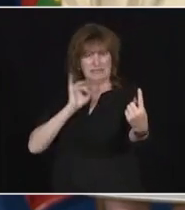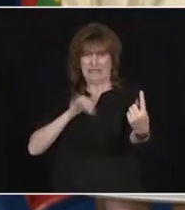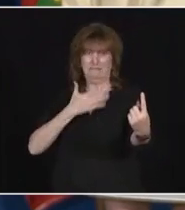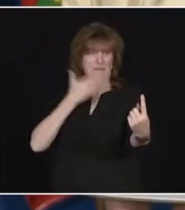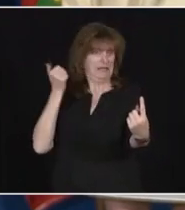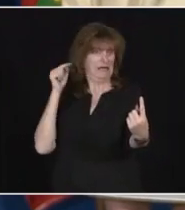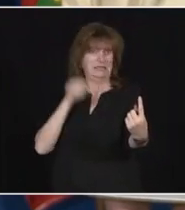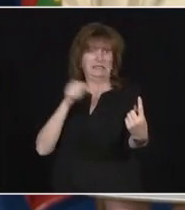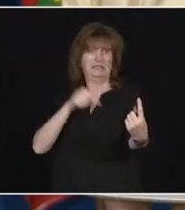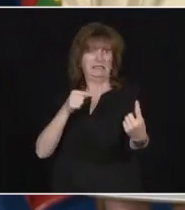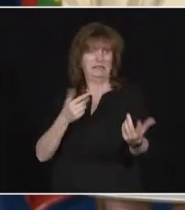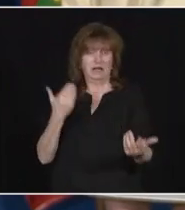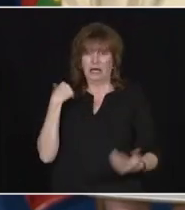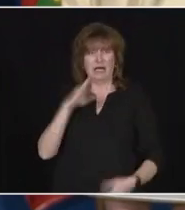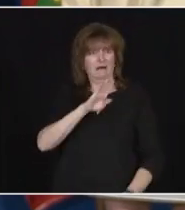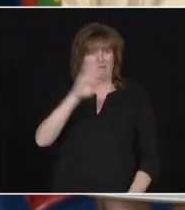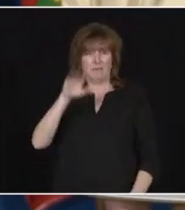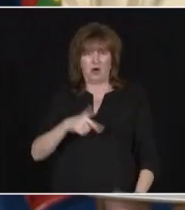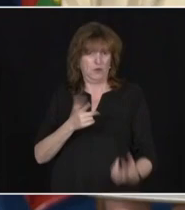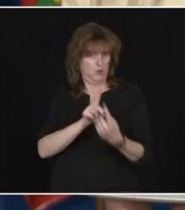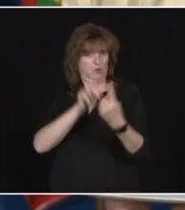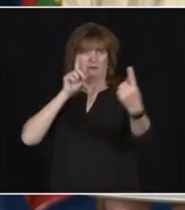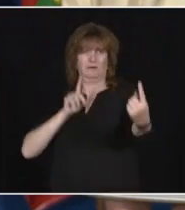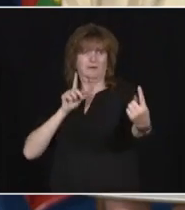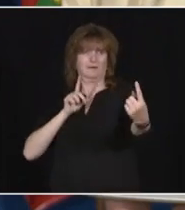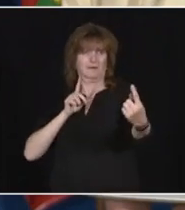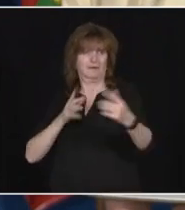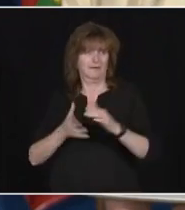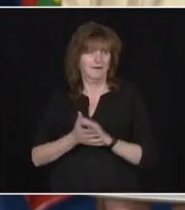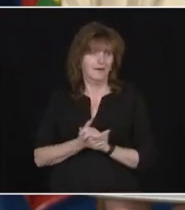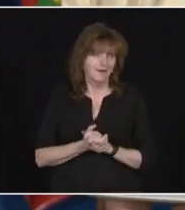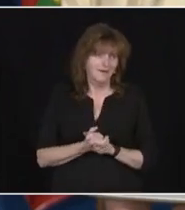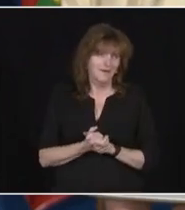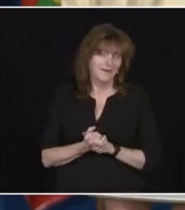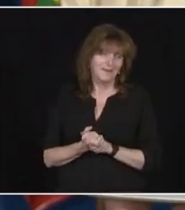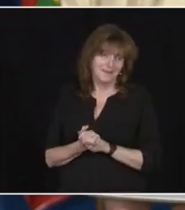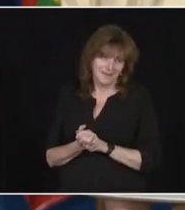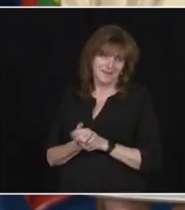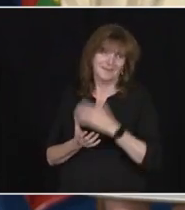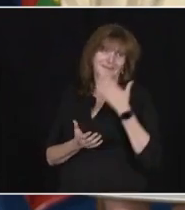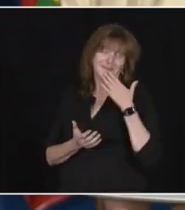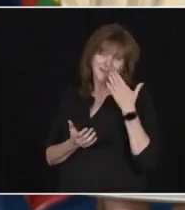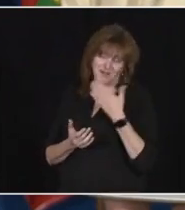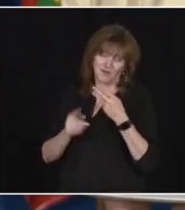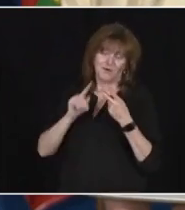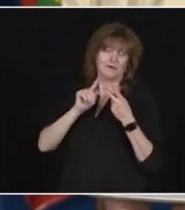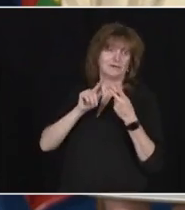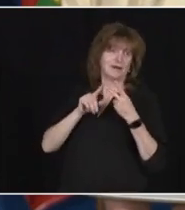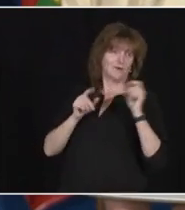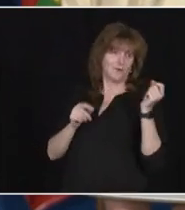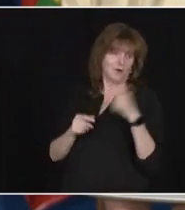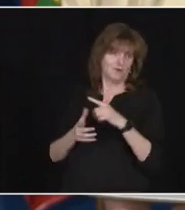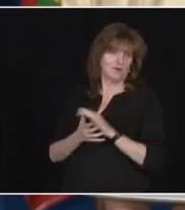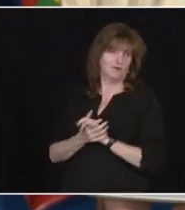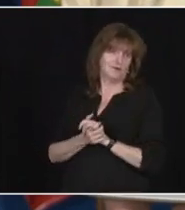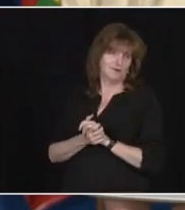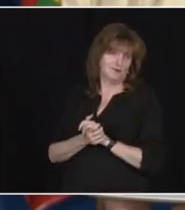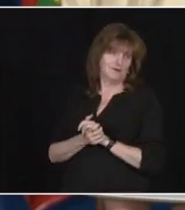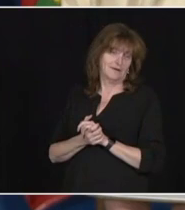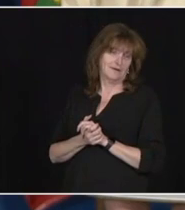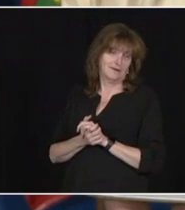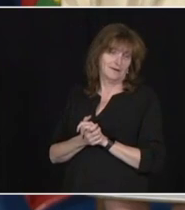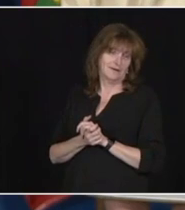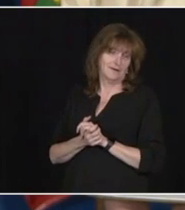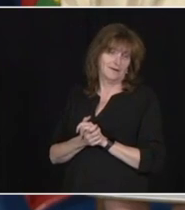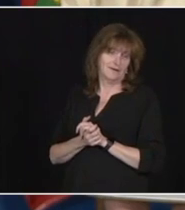barbecue. Thank you, Premier. My second question, of course, you're well aware, a number of GTA mayors have raised concerns about